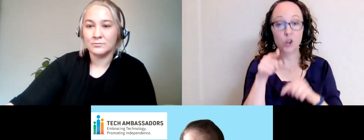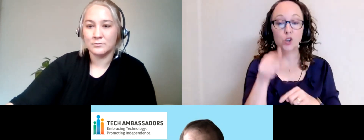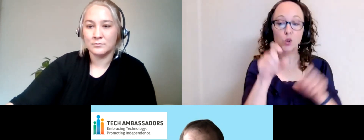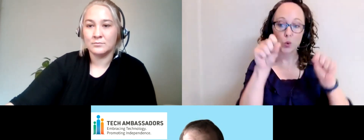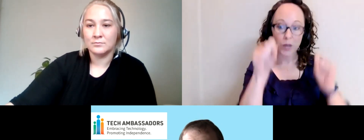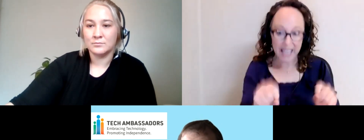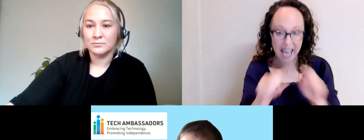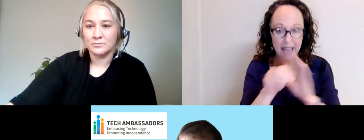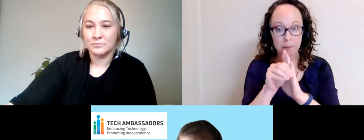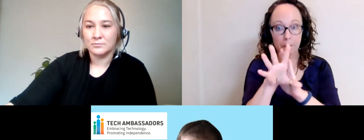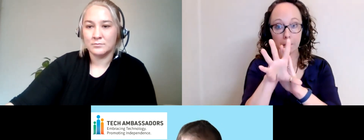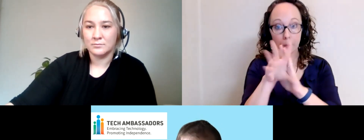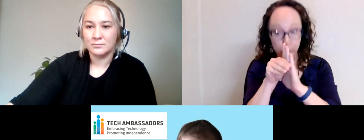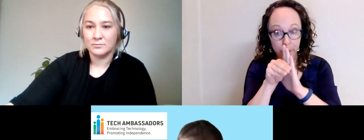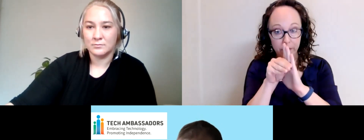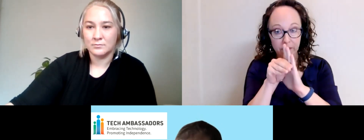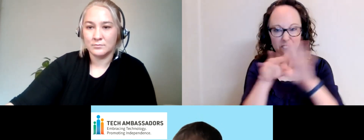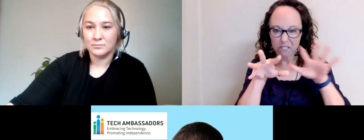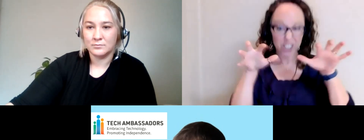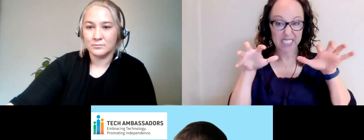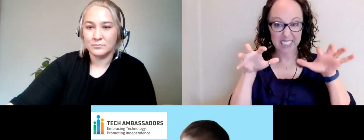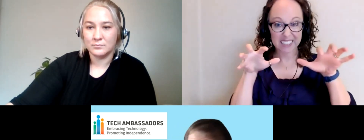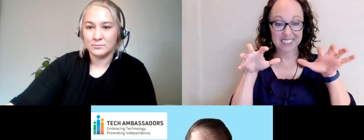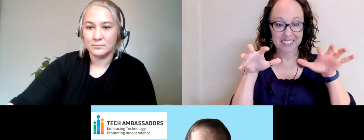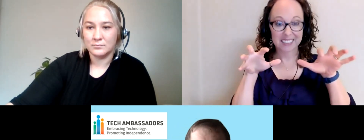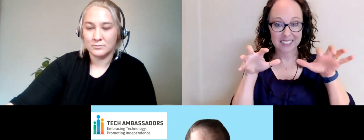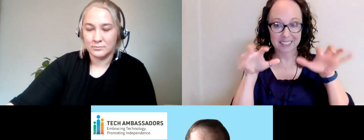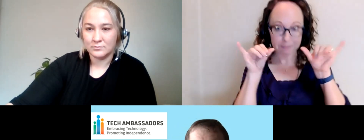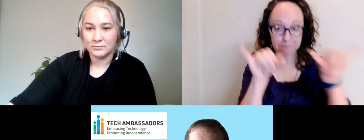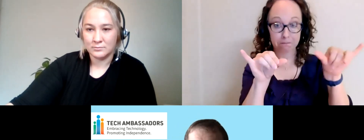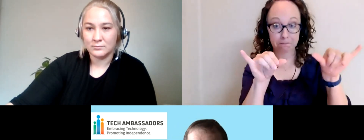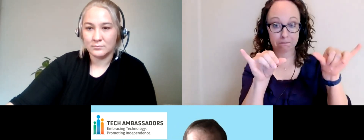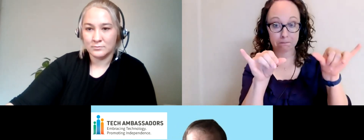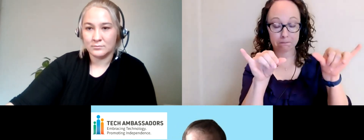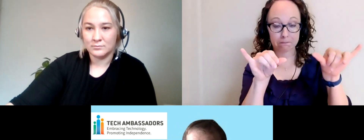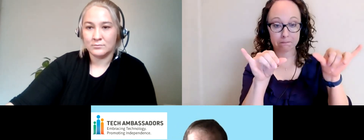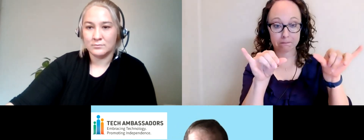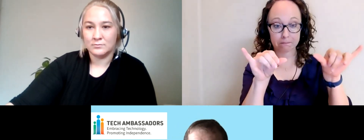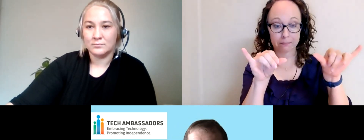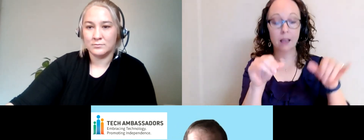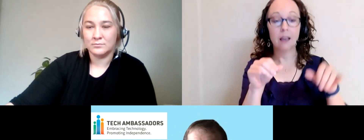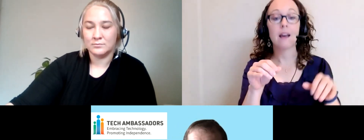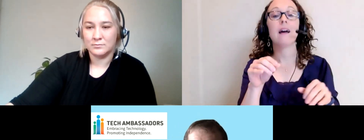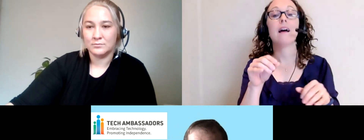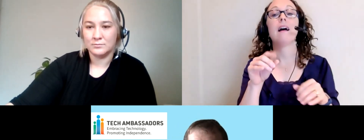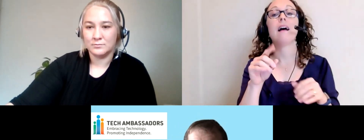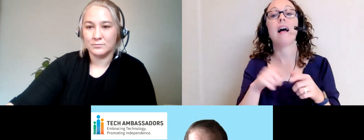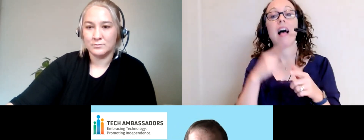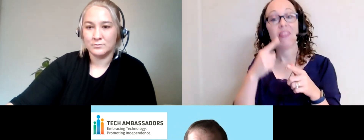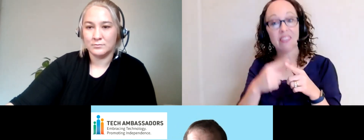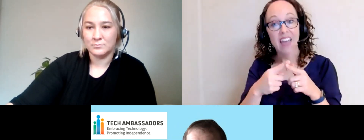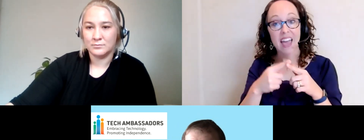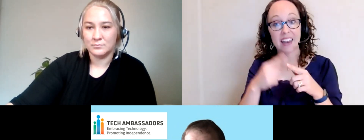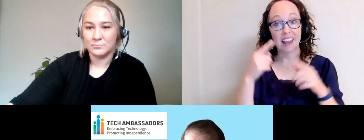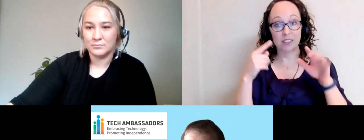at, and you would move your